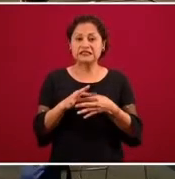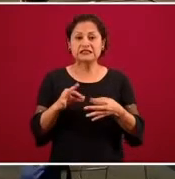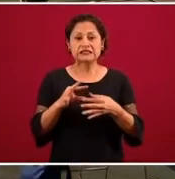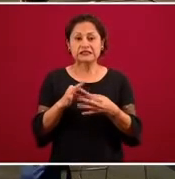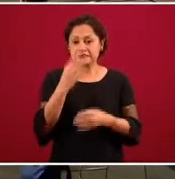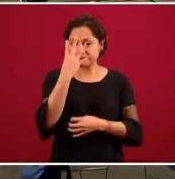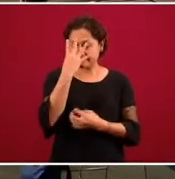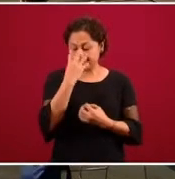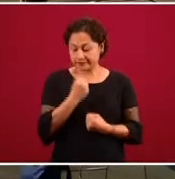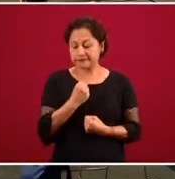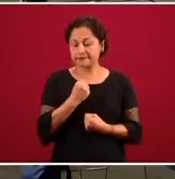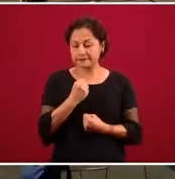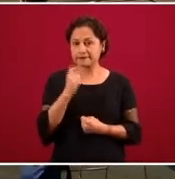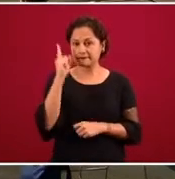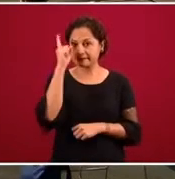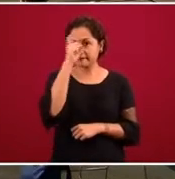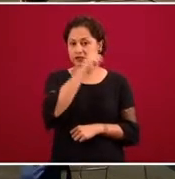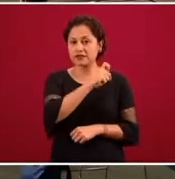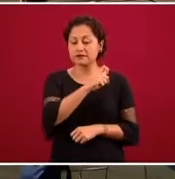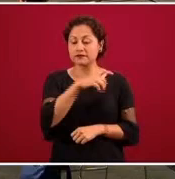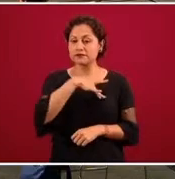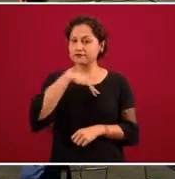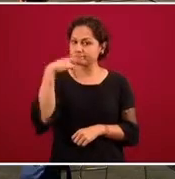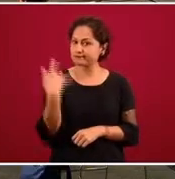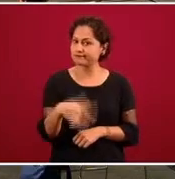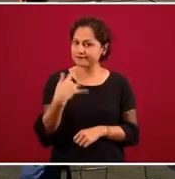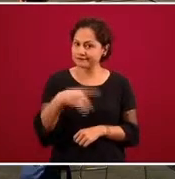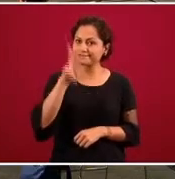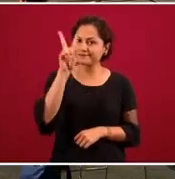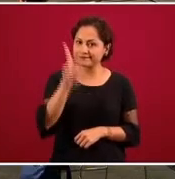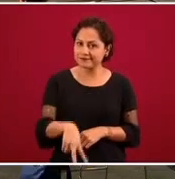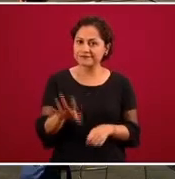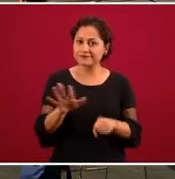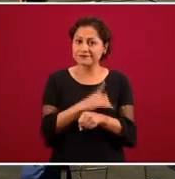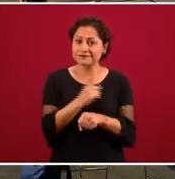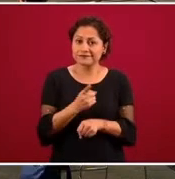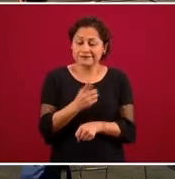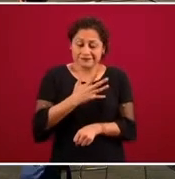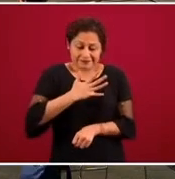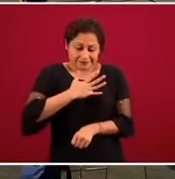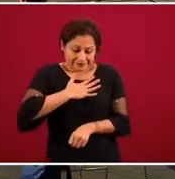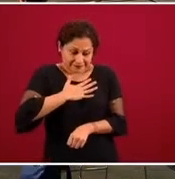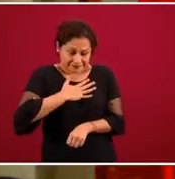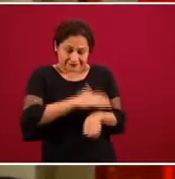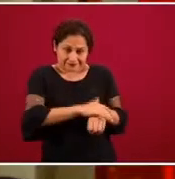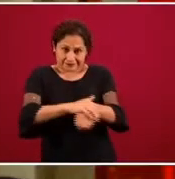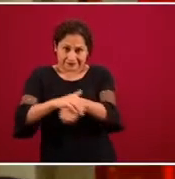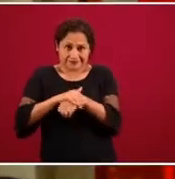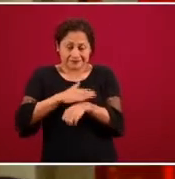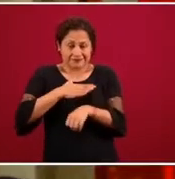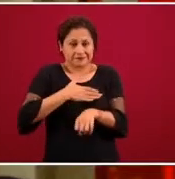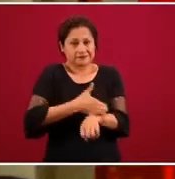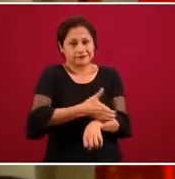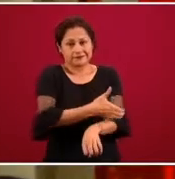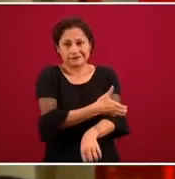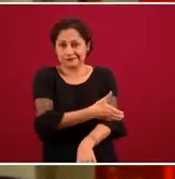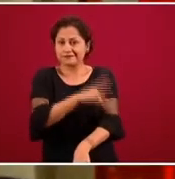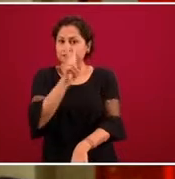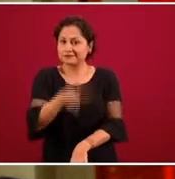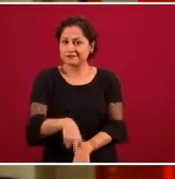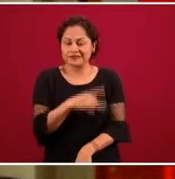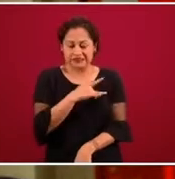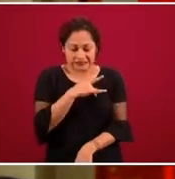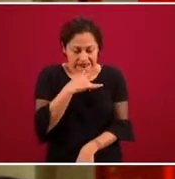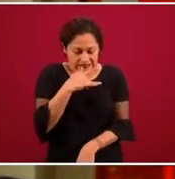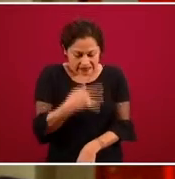It hurts. It hurts when you hear what's happening to people who you work with, to your colleagues. Now, I